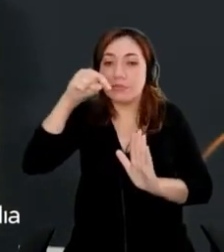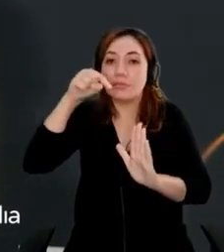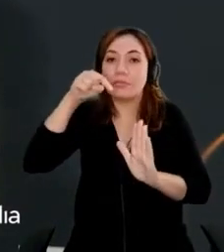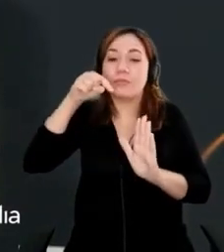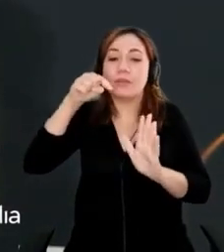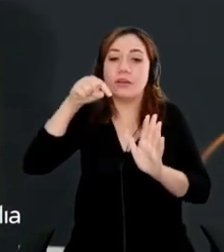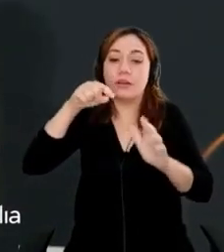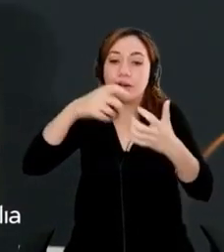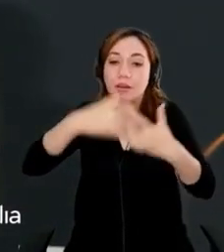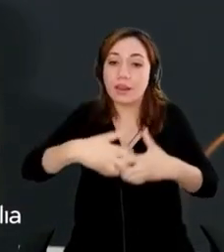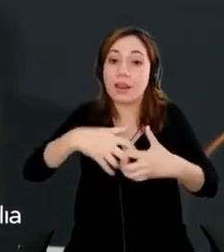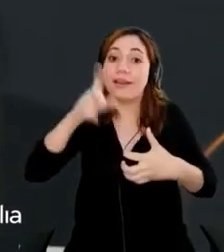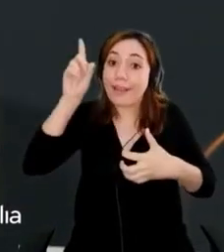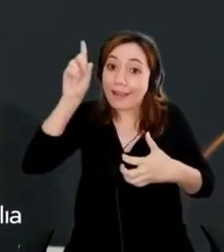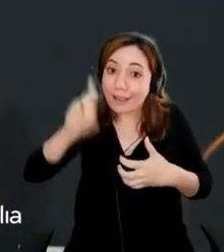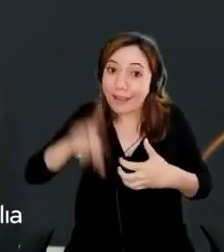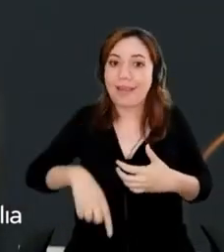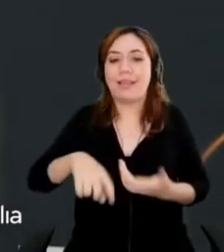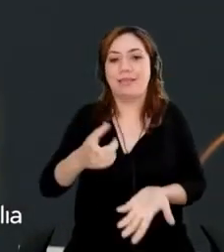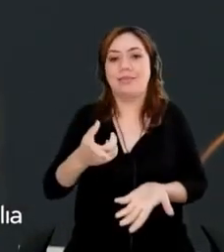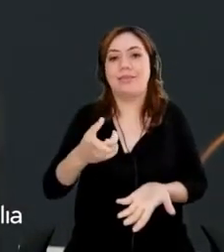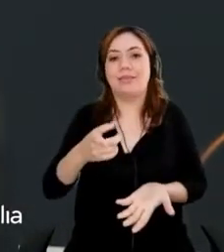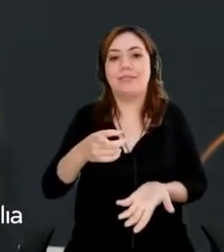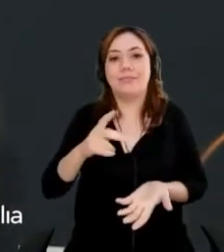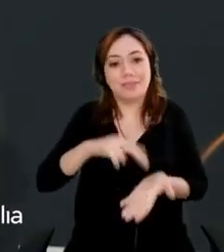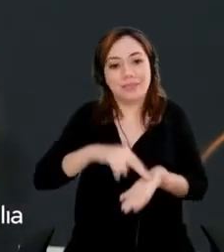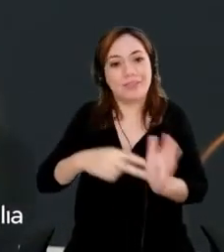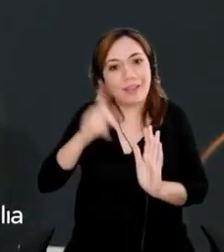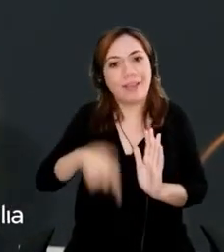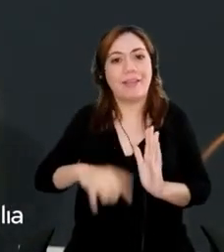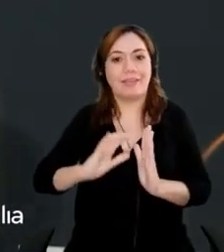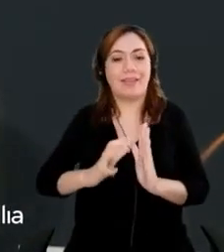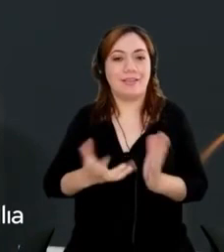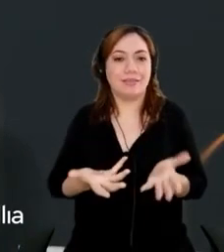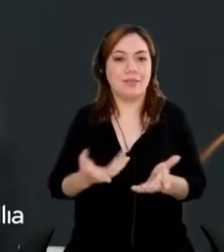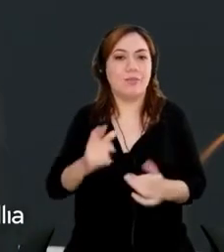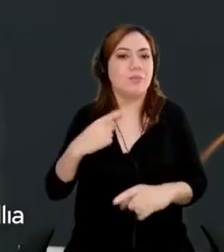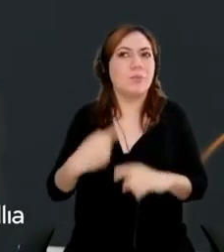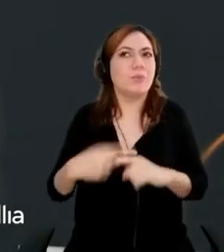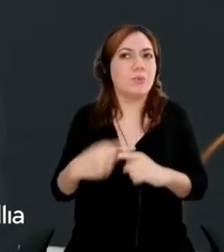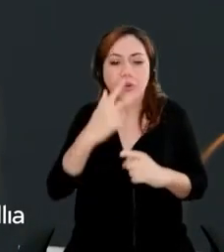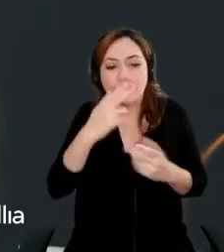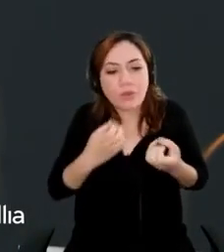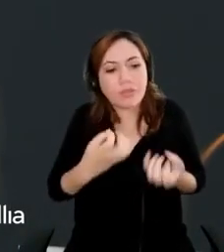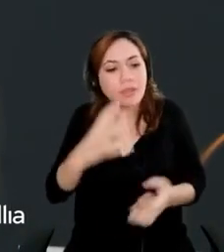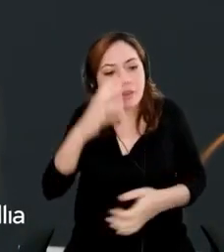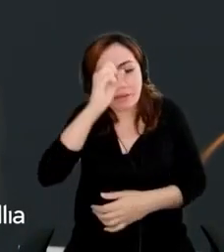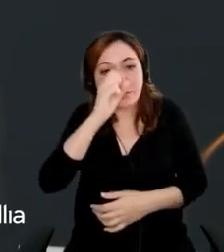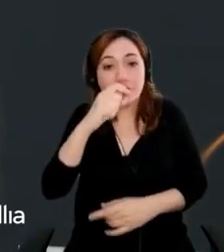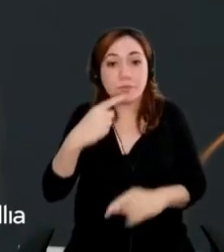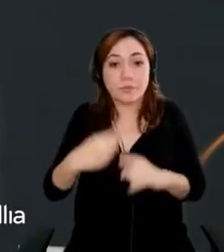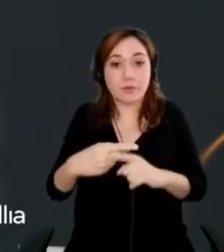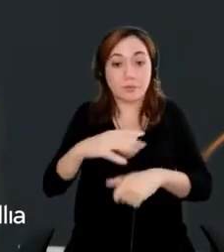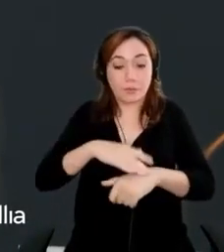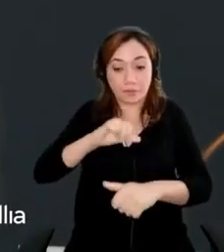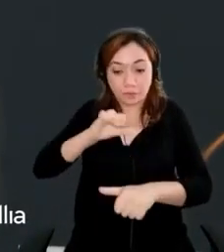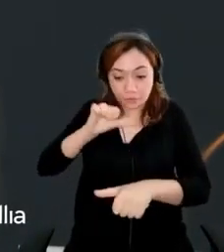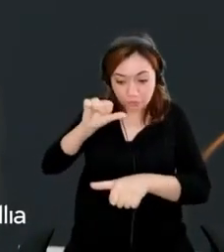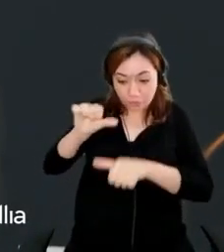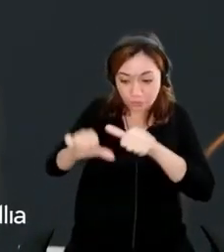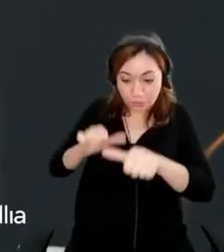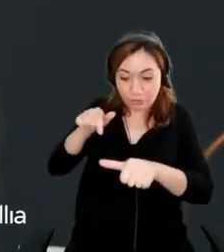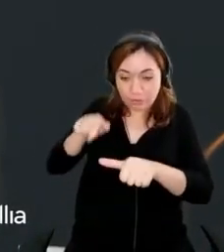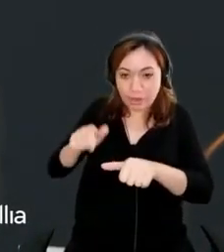work of transforming it? Well, because once it's in this transformed state, you can use it to generate